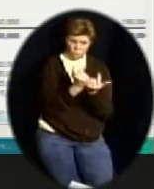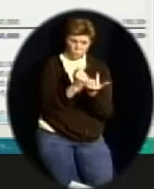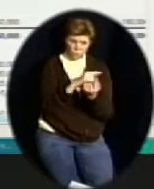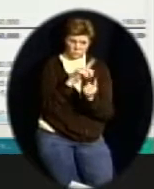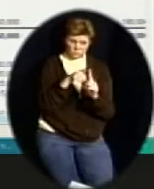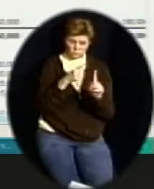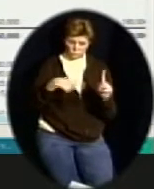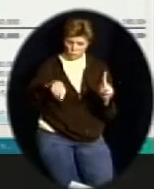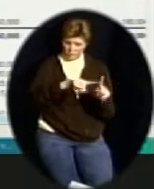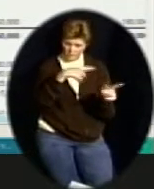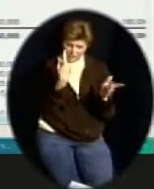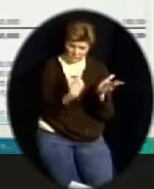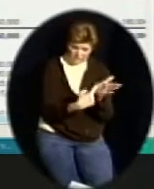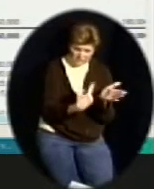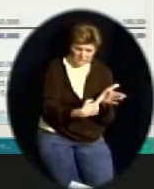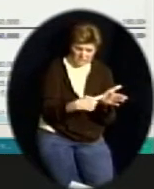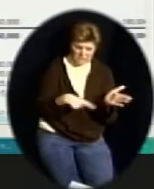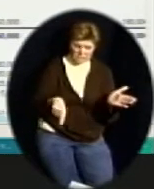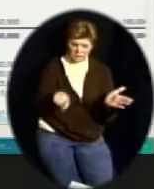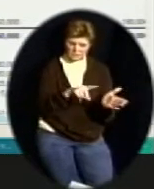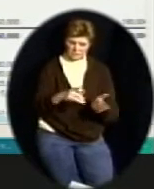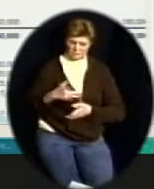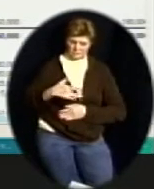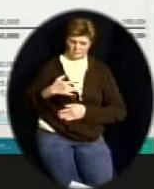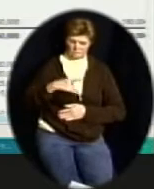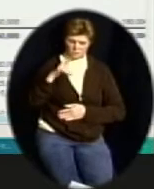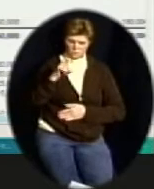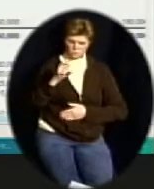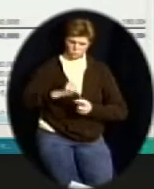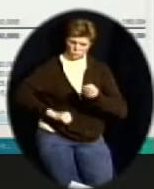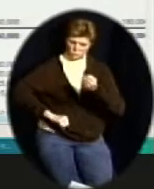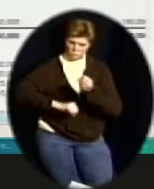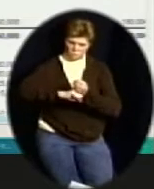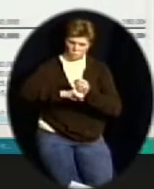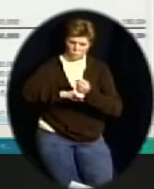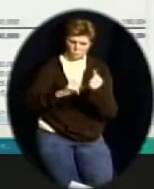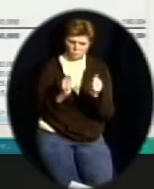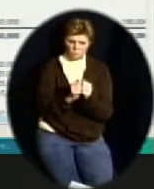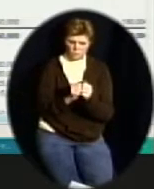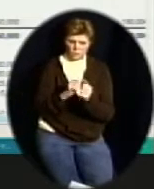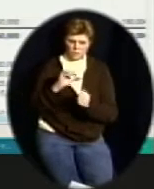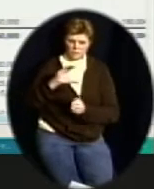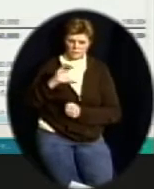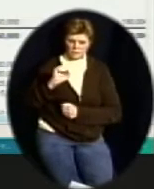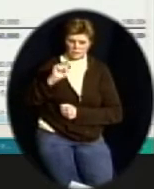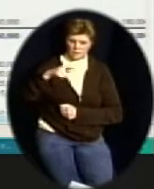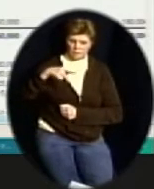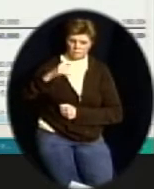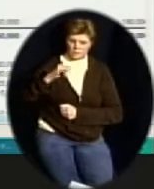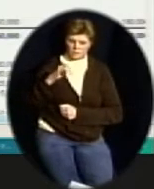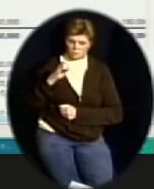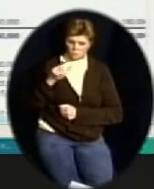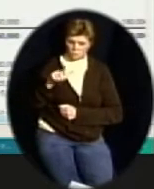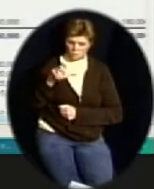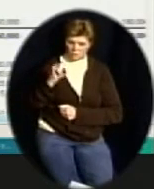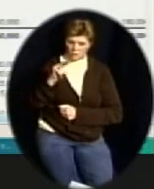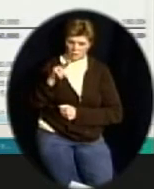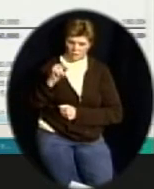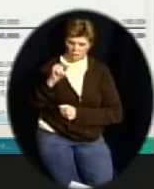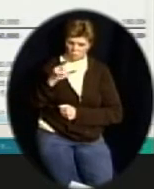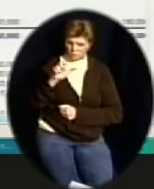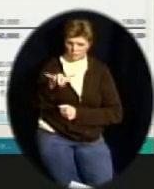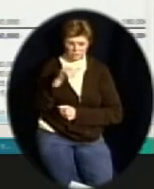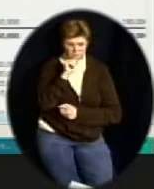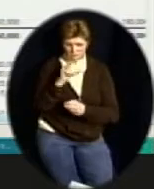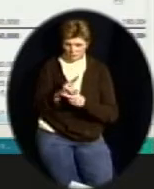could suggest should be supported with the capital outlay versus a bond, a long-term bond. And so this